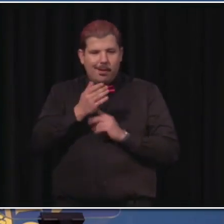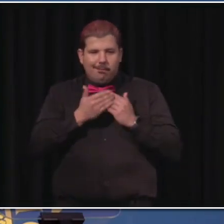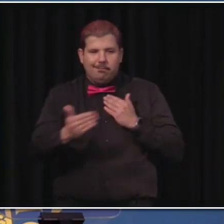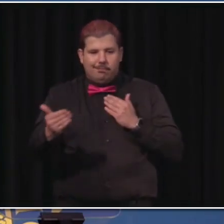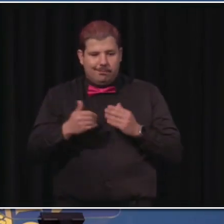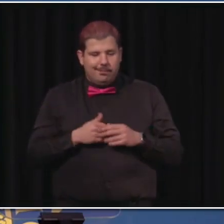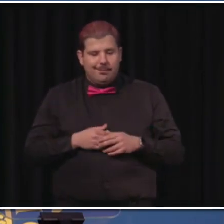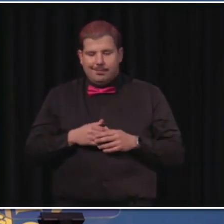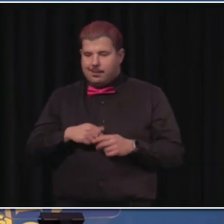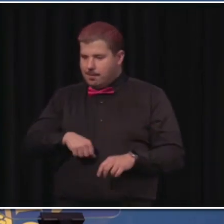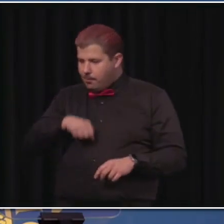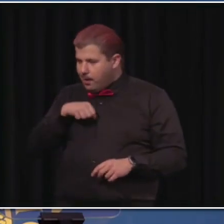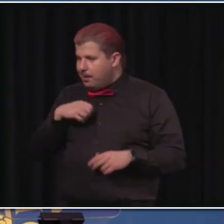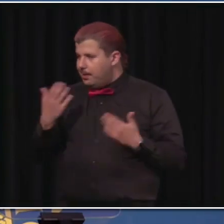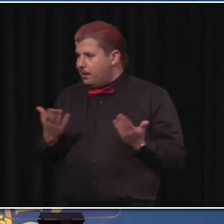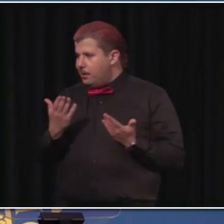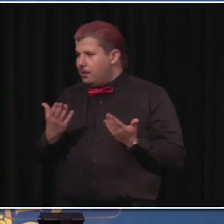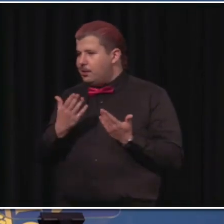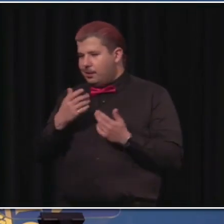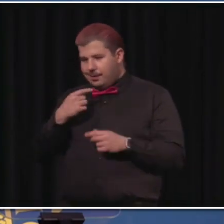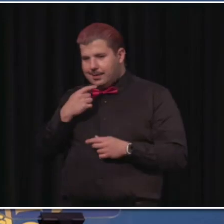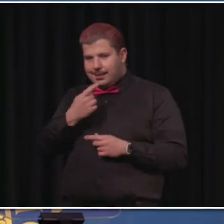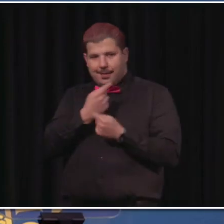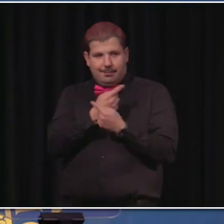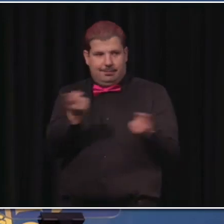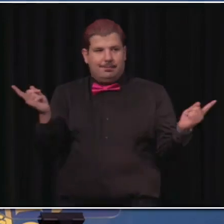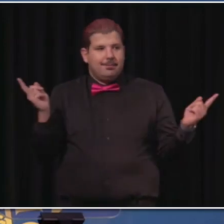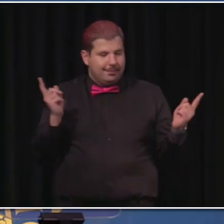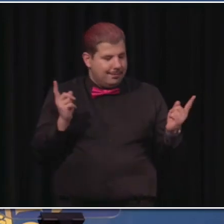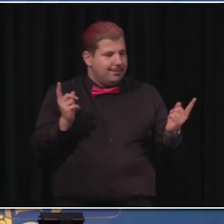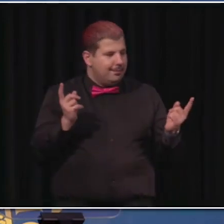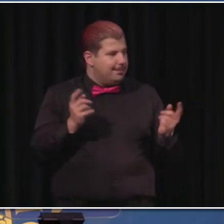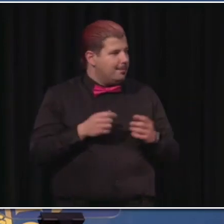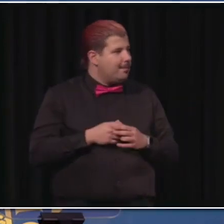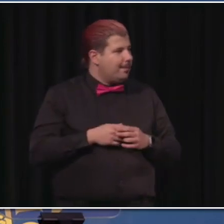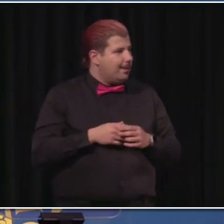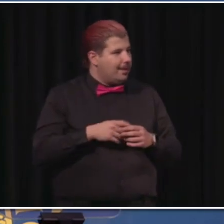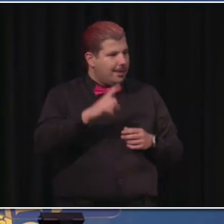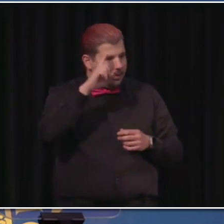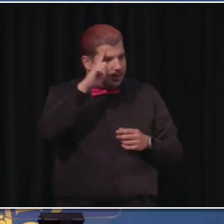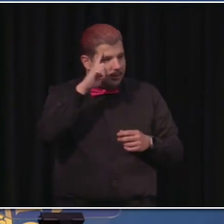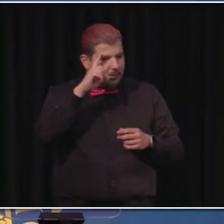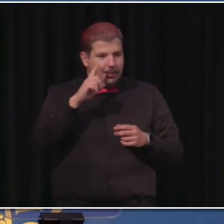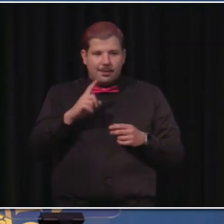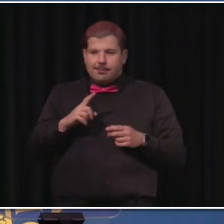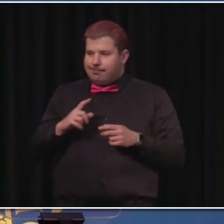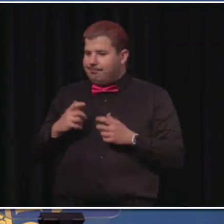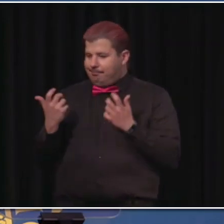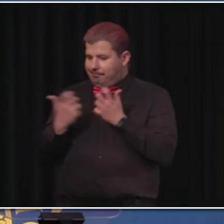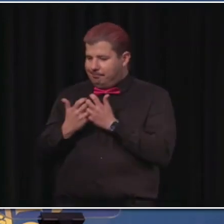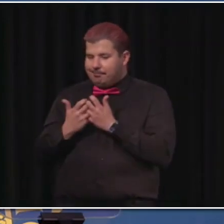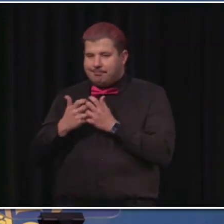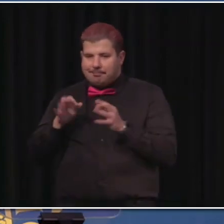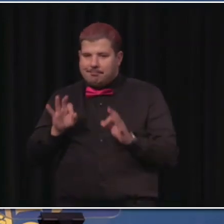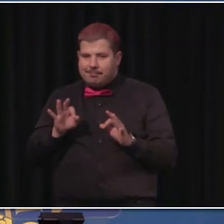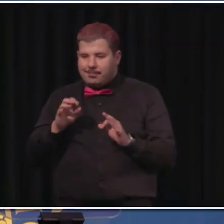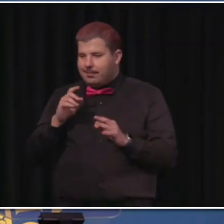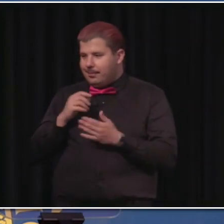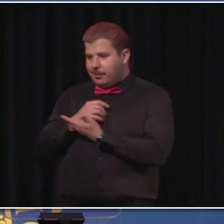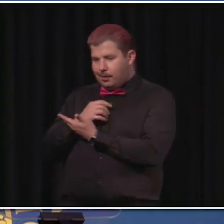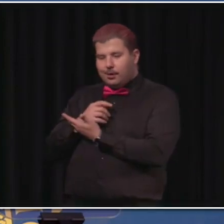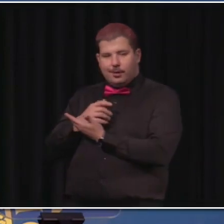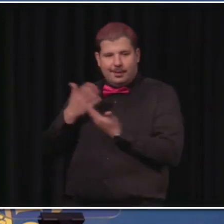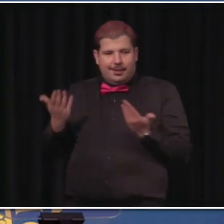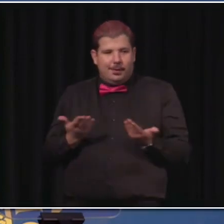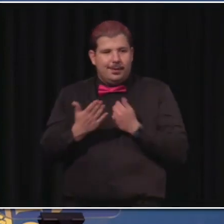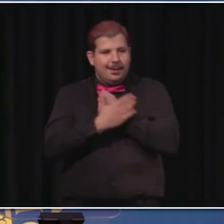here to say to all of you, I think we are very well suited by having her at the county right